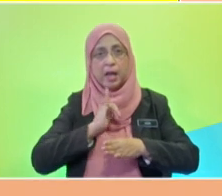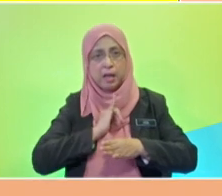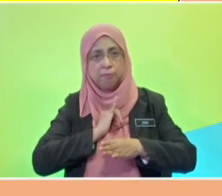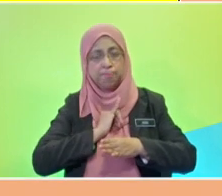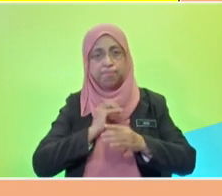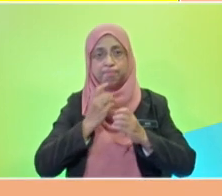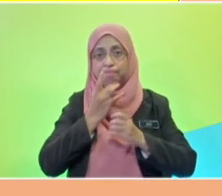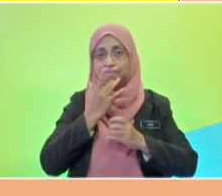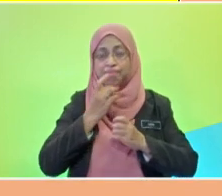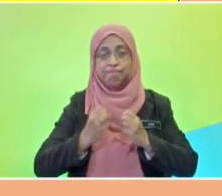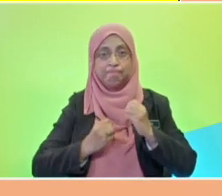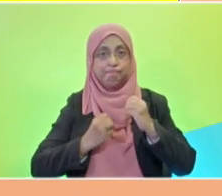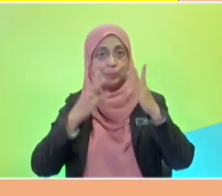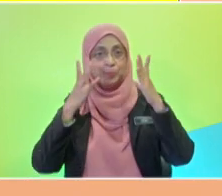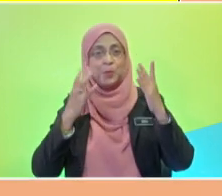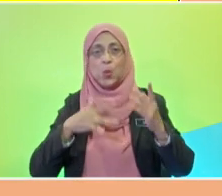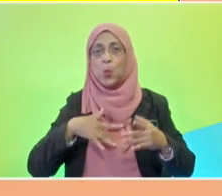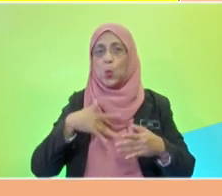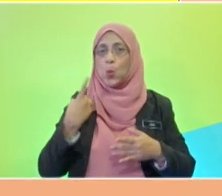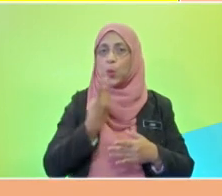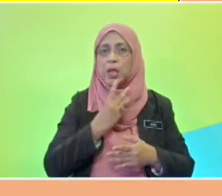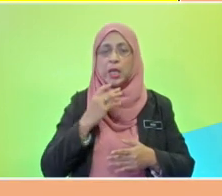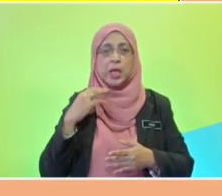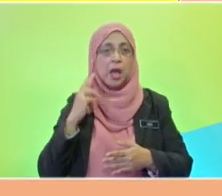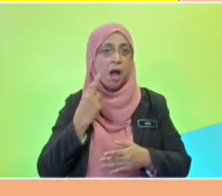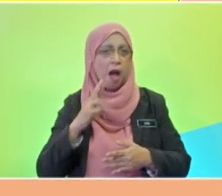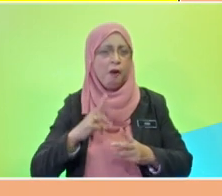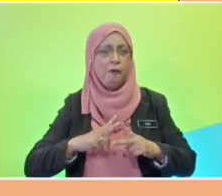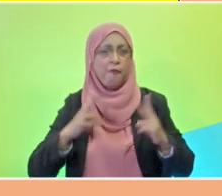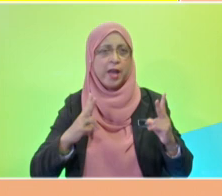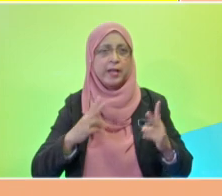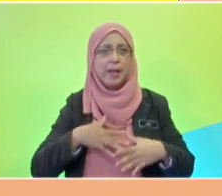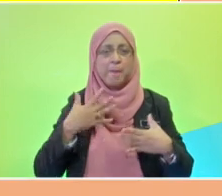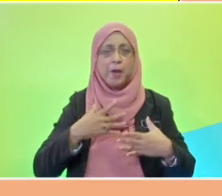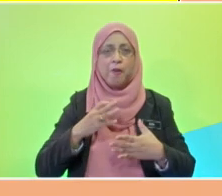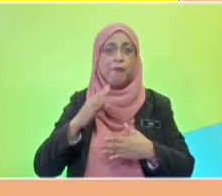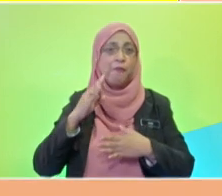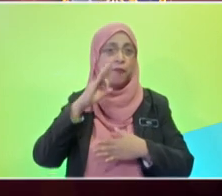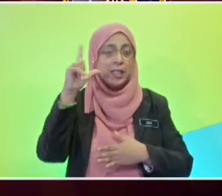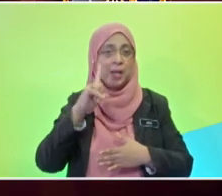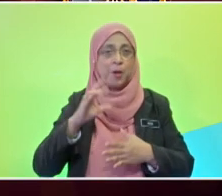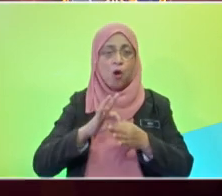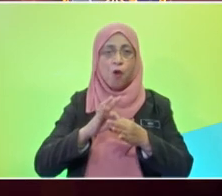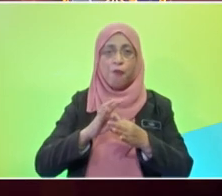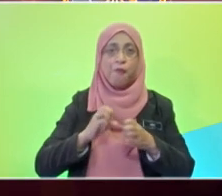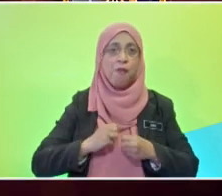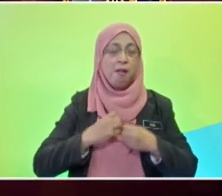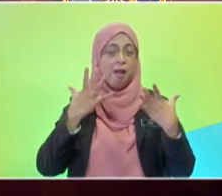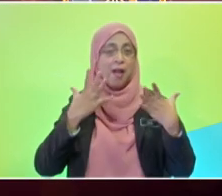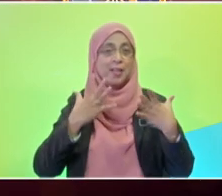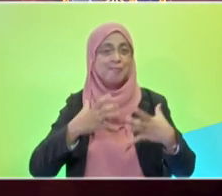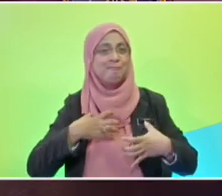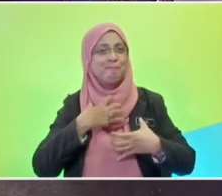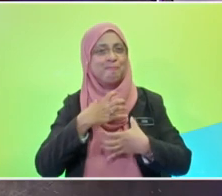firecrackers. We are very happy. The Festival of Lights is so fun. The